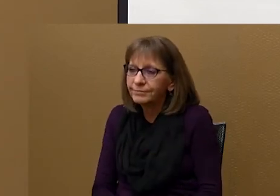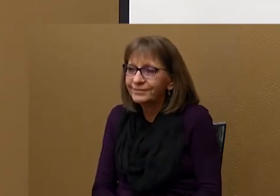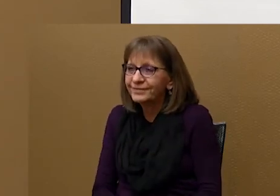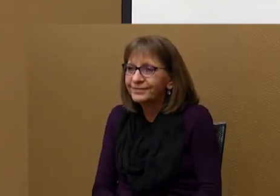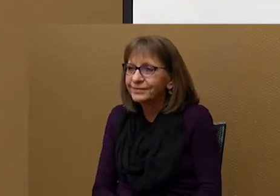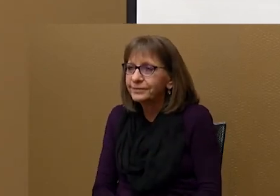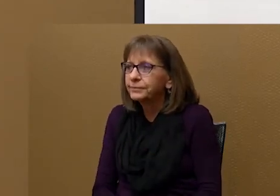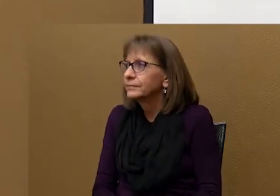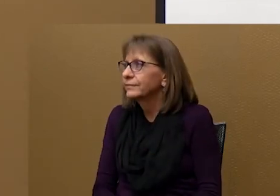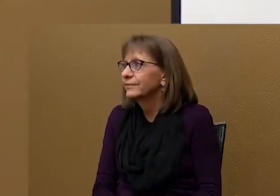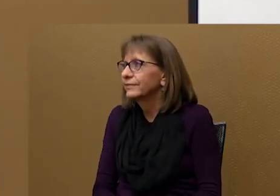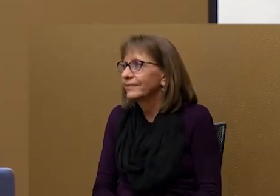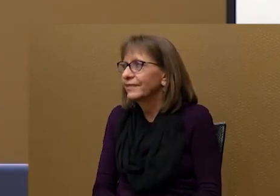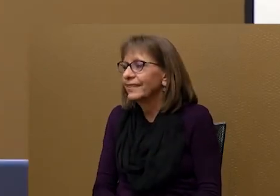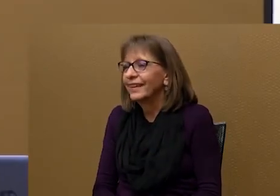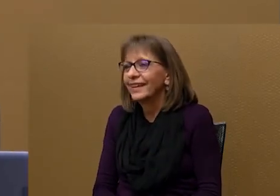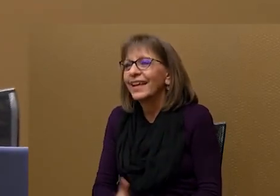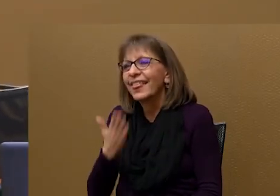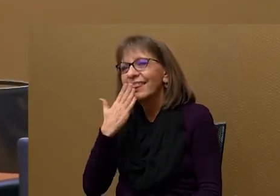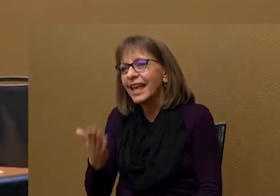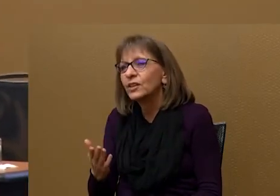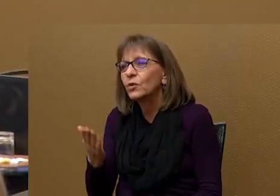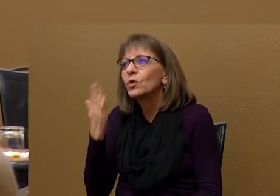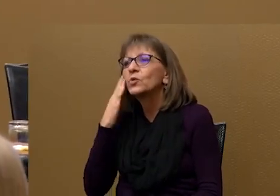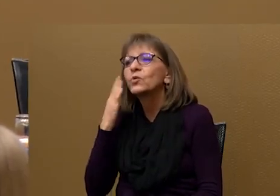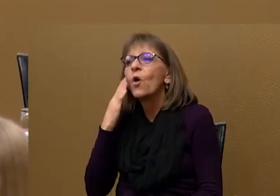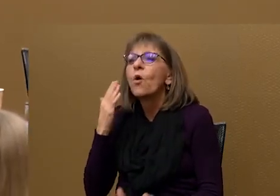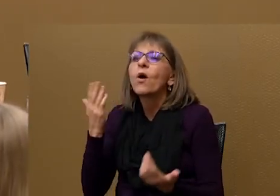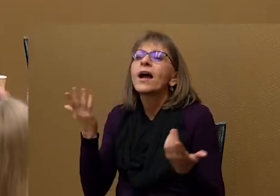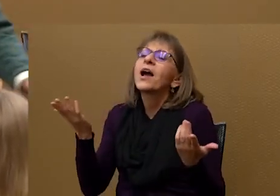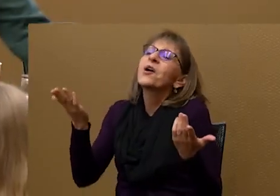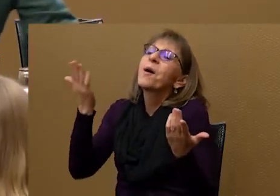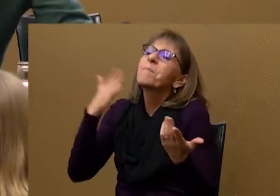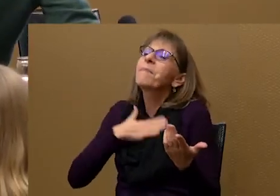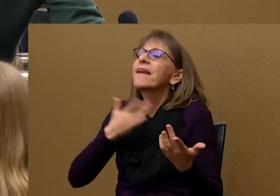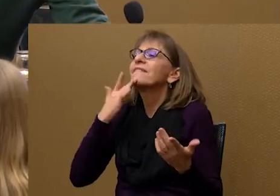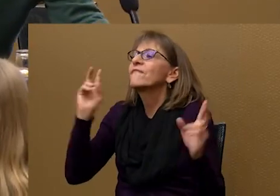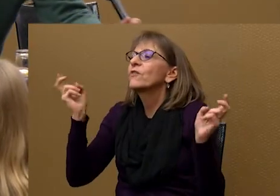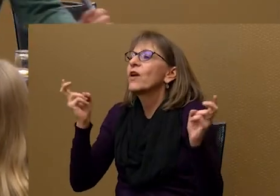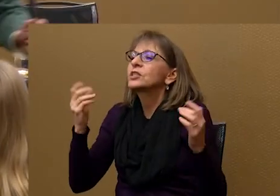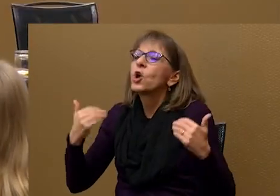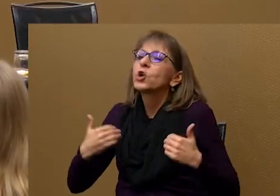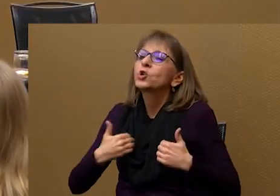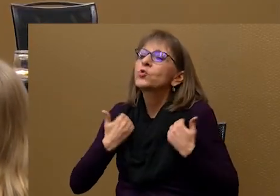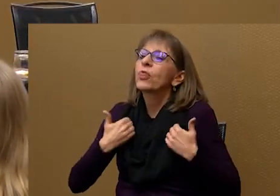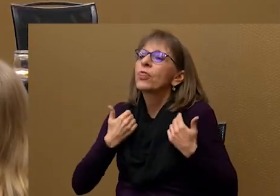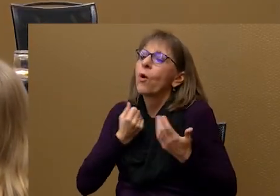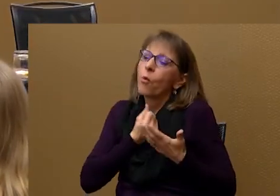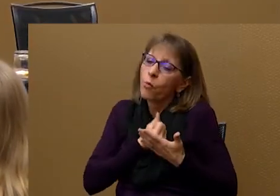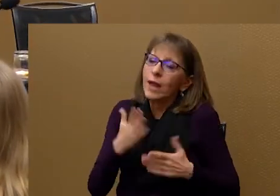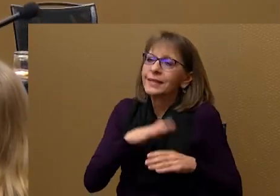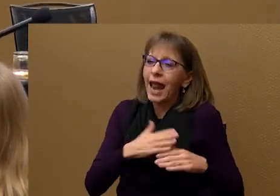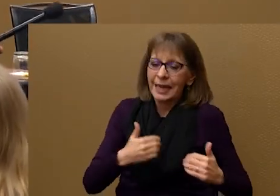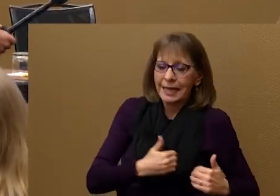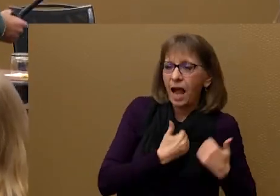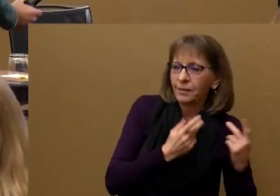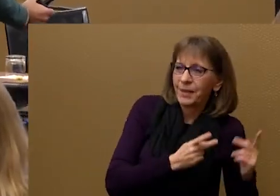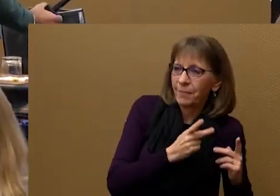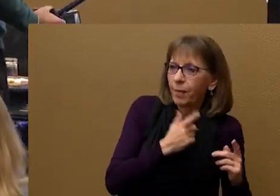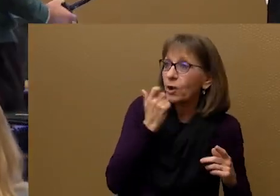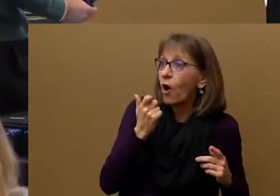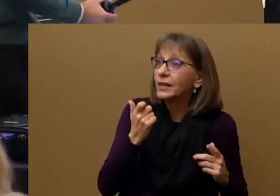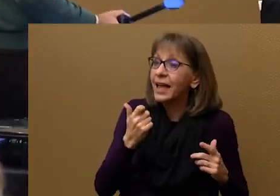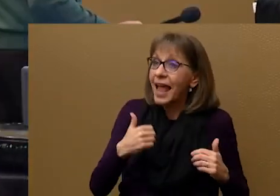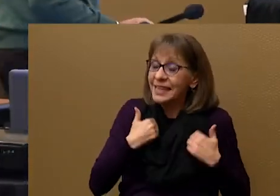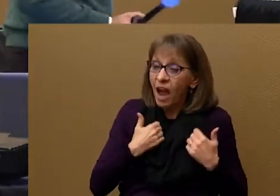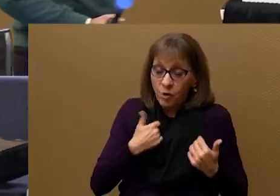You know the phrase, one of my favorite phrases, that youth is wasted on the young? Yeah. Youth is wasted on the young because when you're young, you have all the energy,